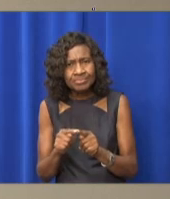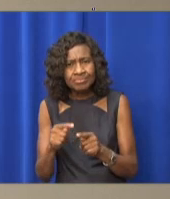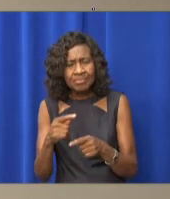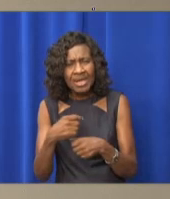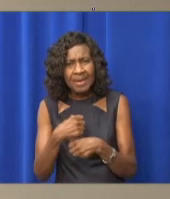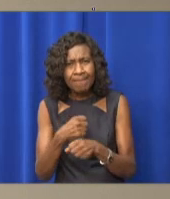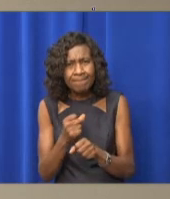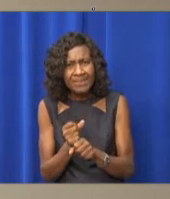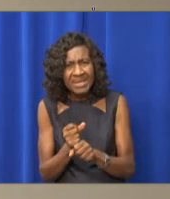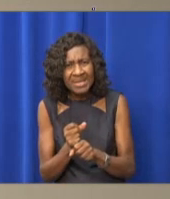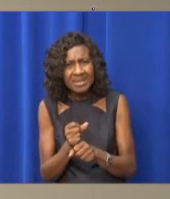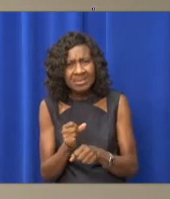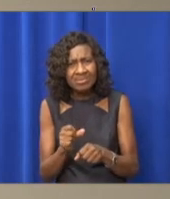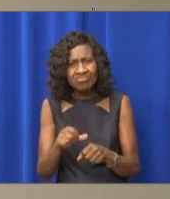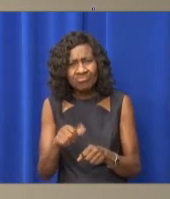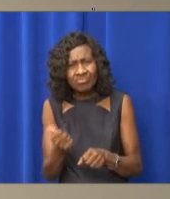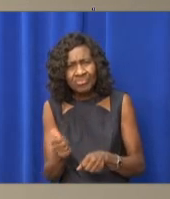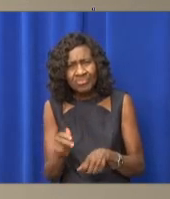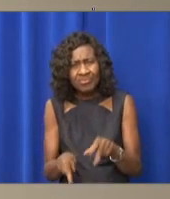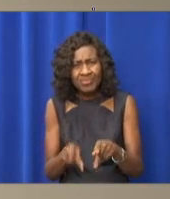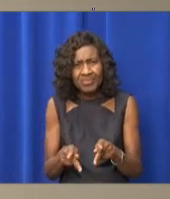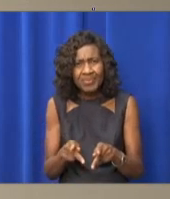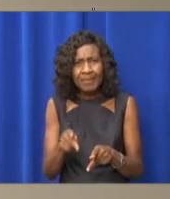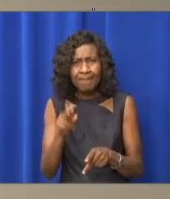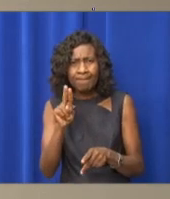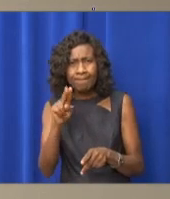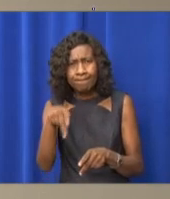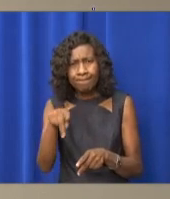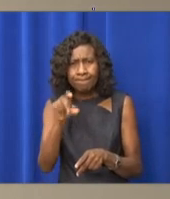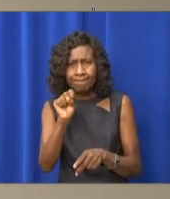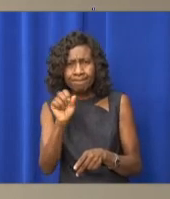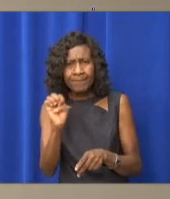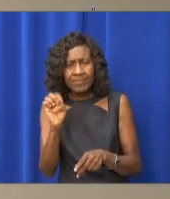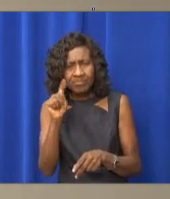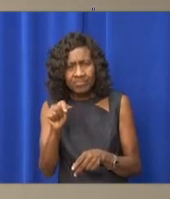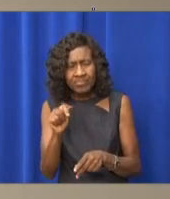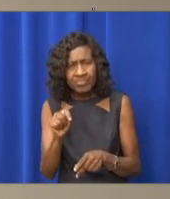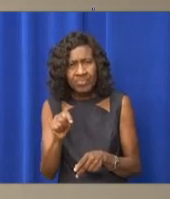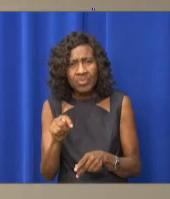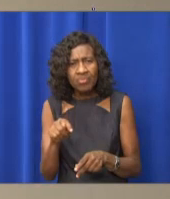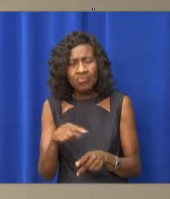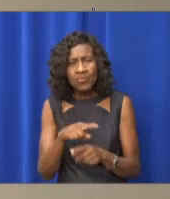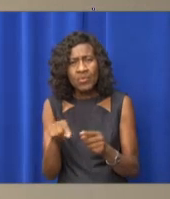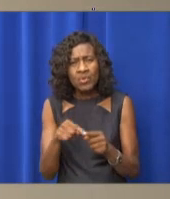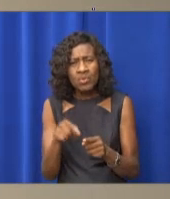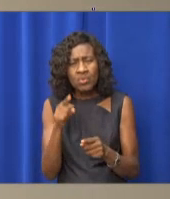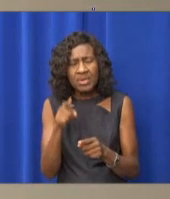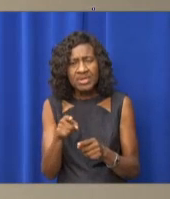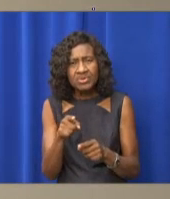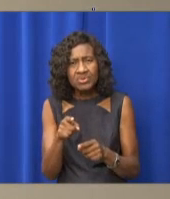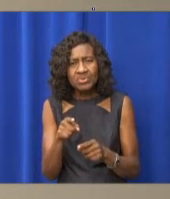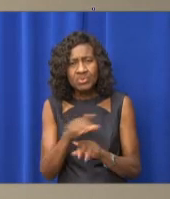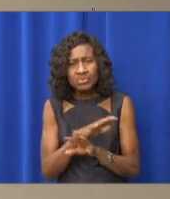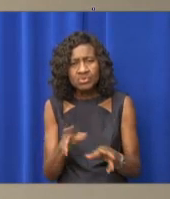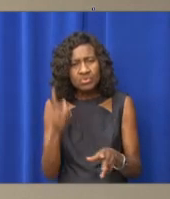vehemently show public dissent to something that is working and has been proven.